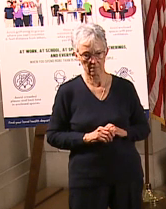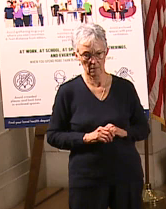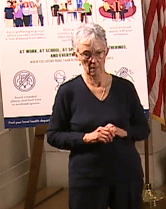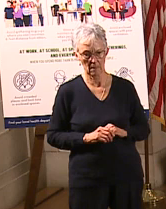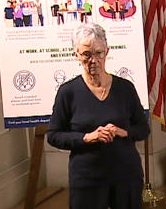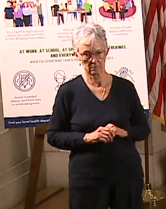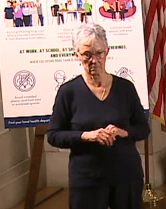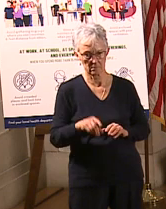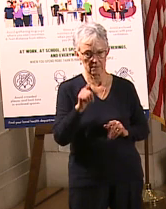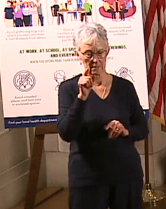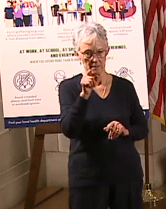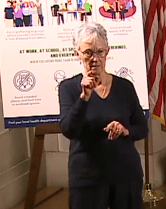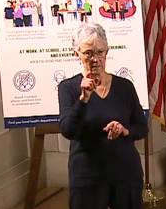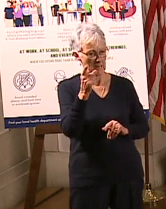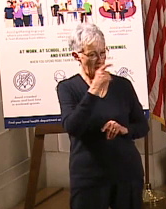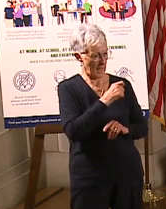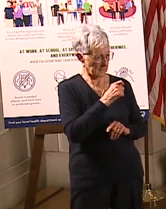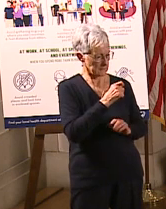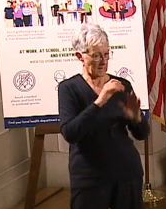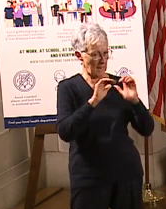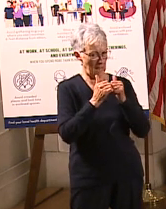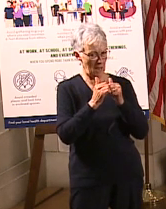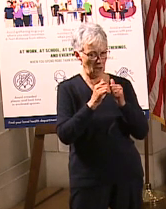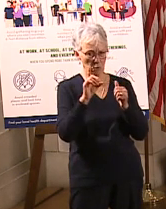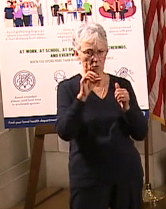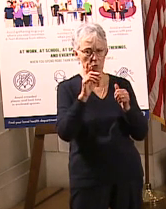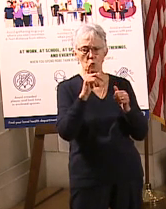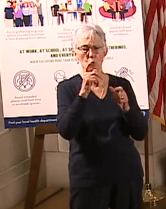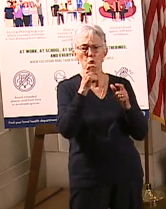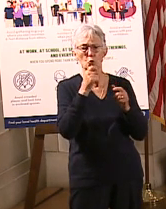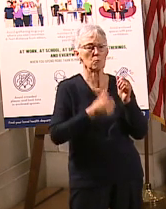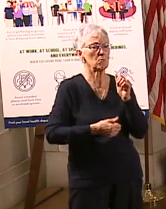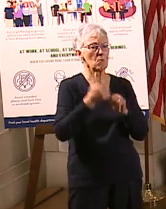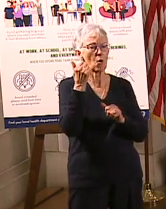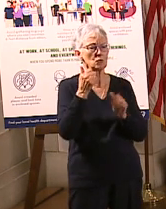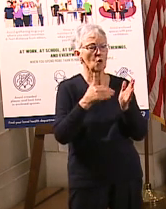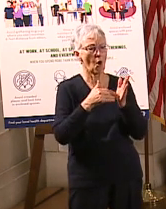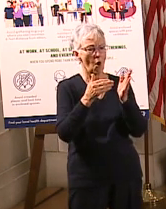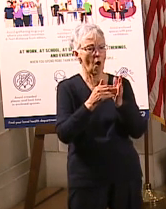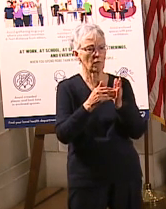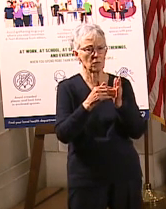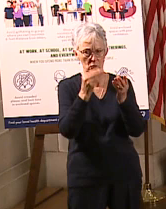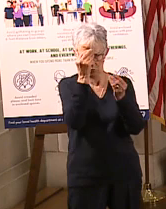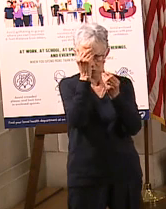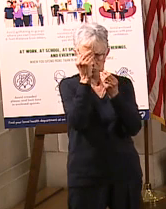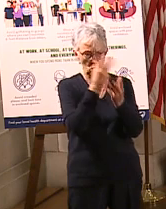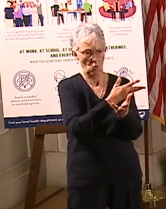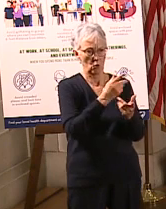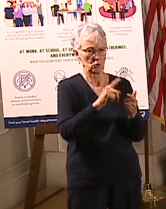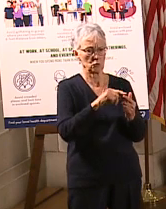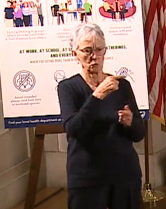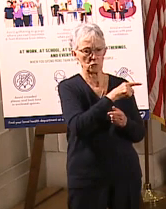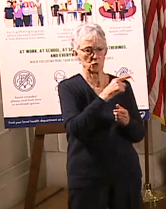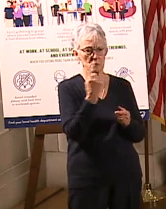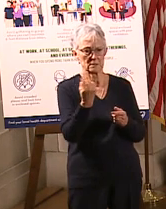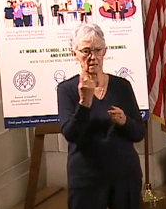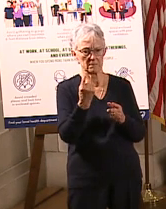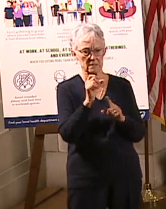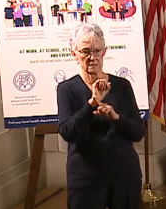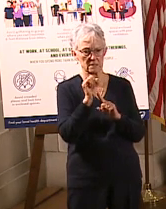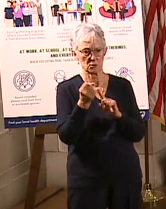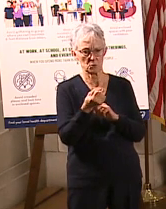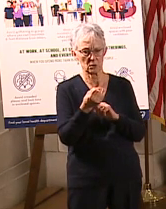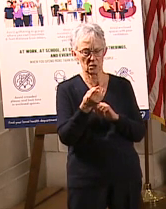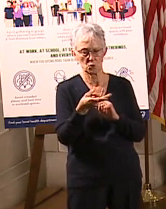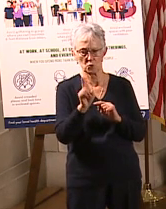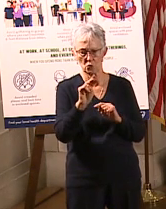of them were tips made to local law enforcement that came to us afterwards. I think some suspicion of